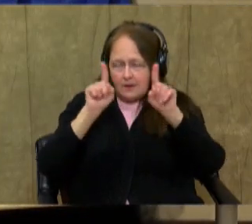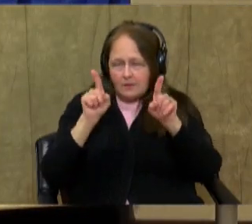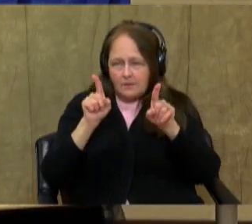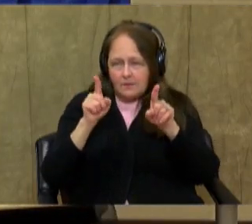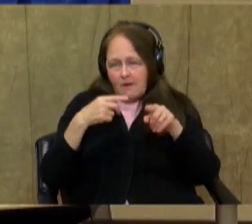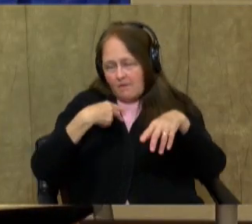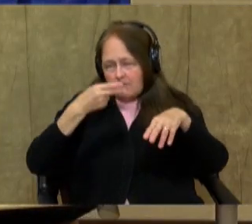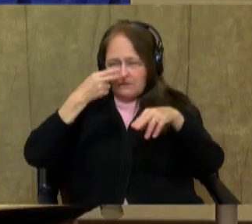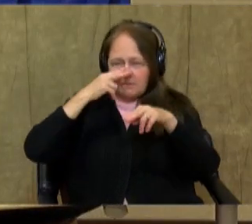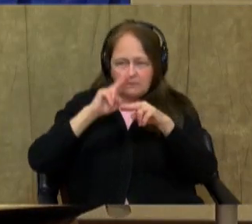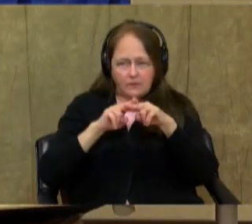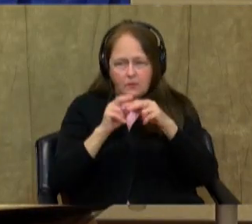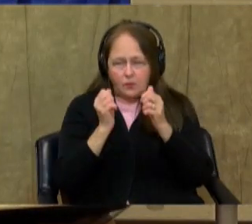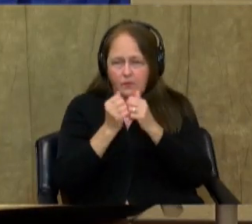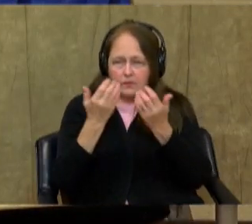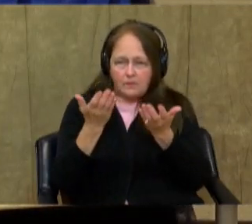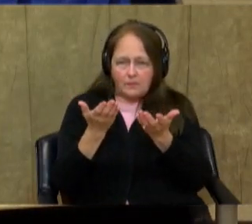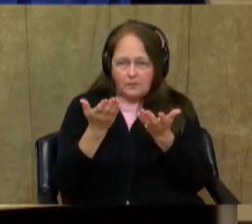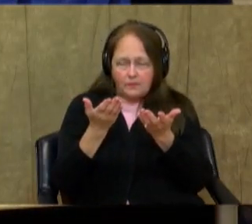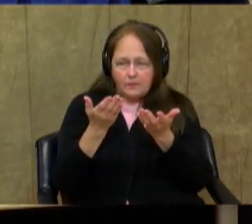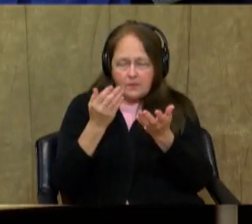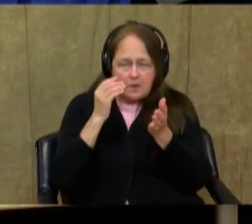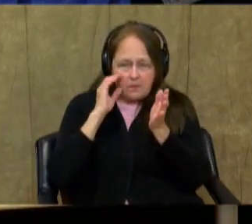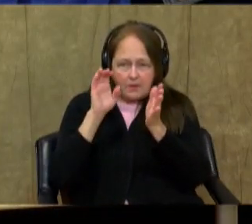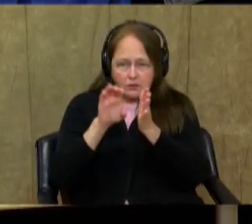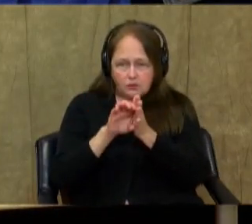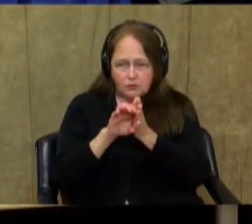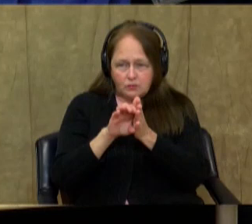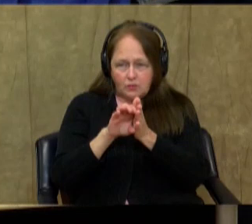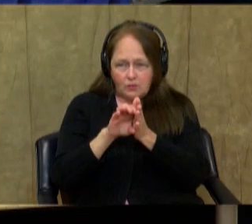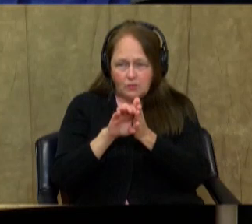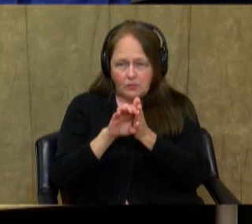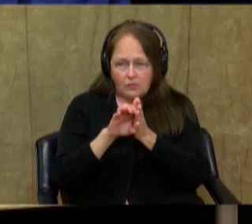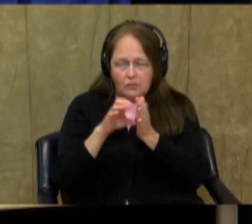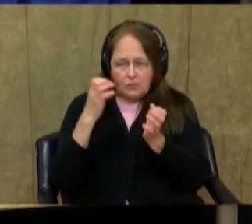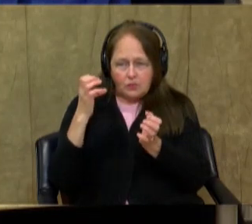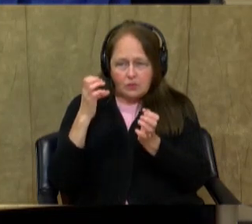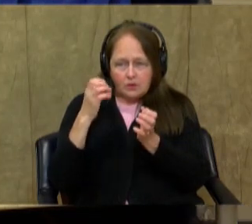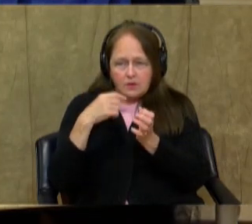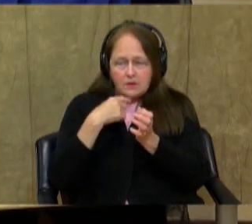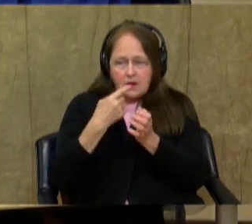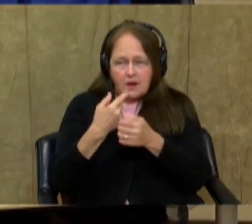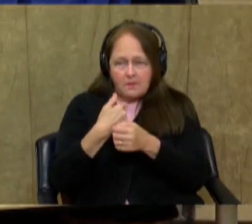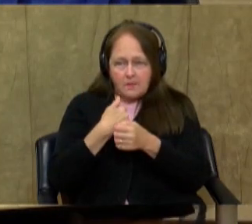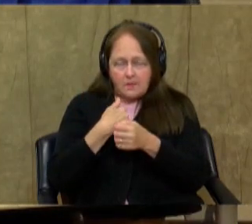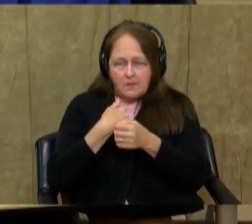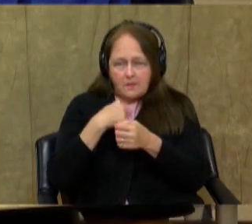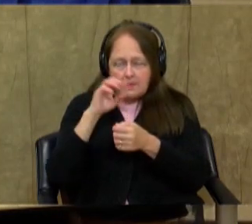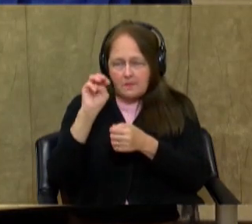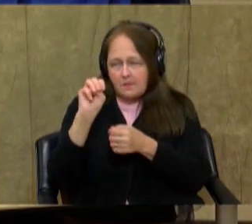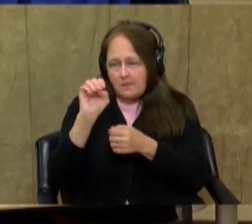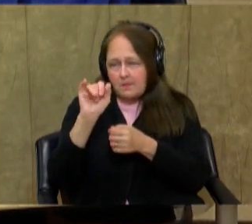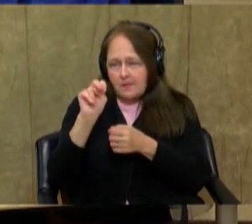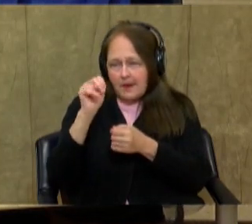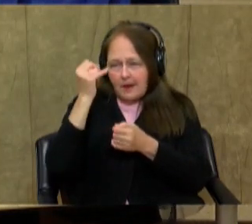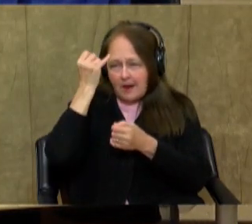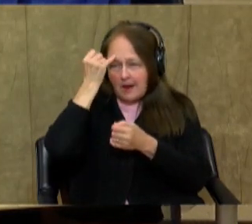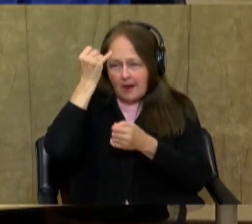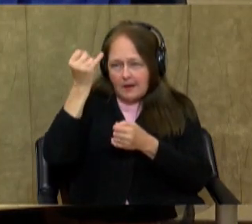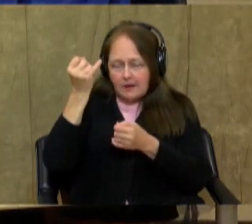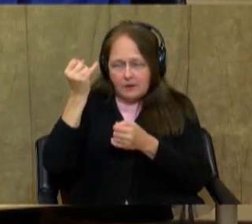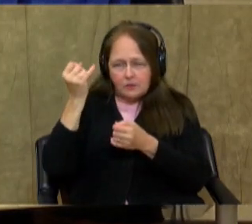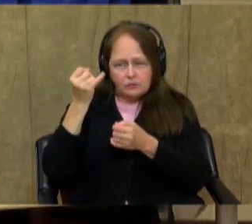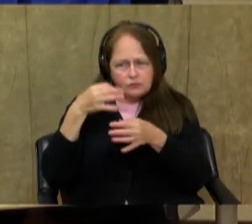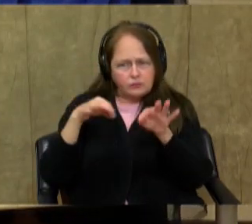Let's have some fun with it. Let's look at some pictures. I want you to tell me the main idea of this